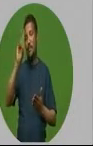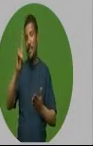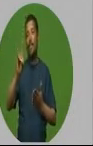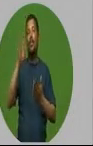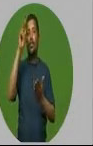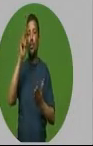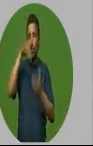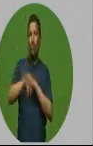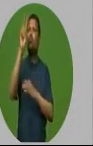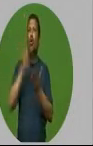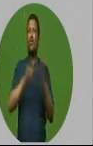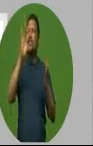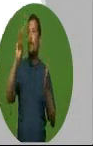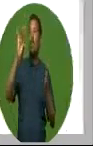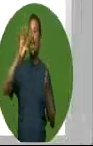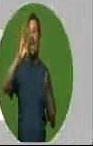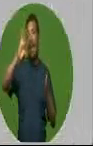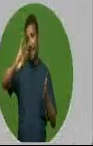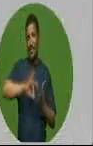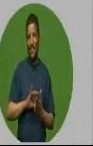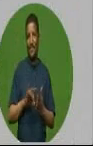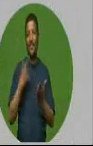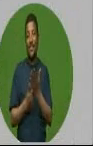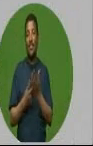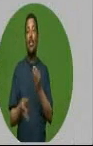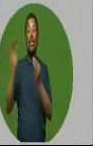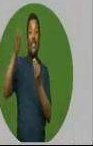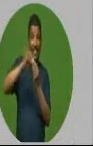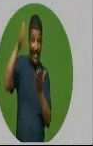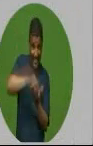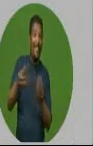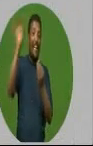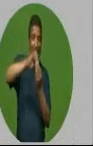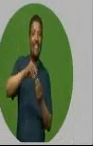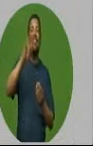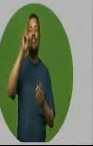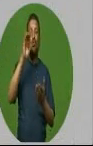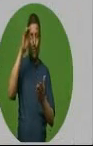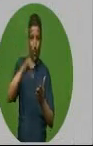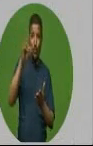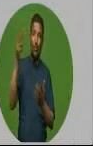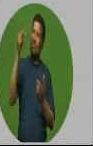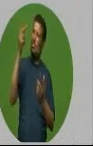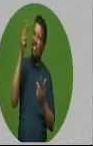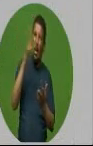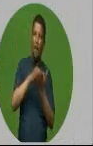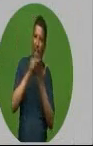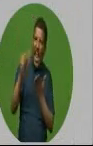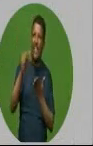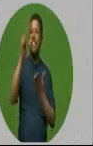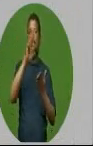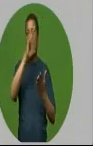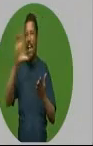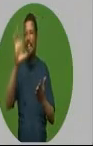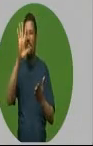in 2007-8, though it increased again to 3 billion 305